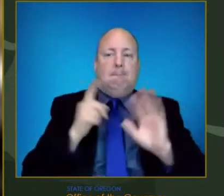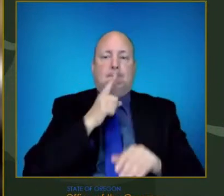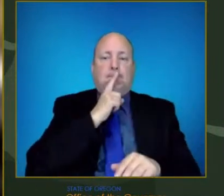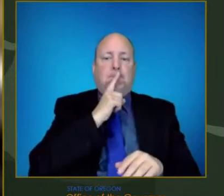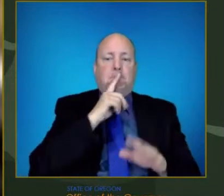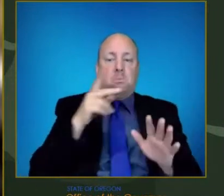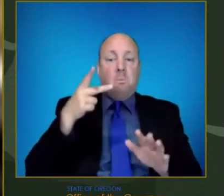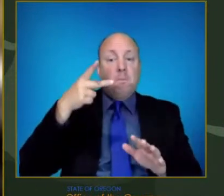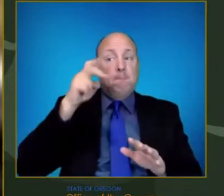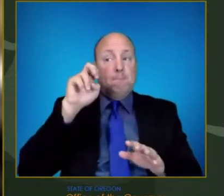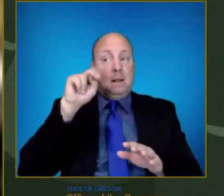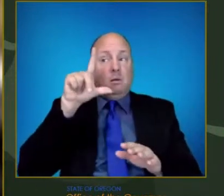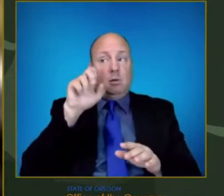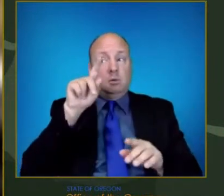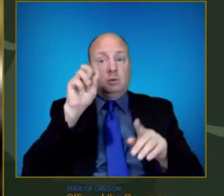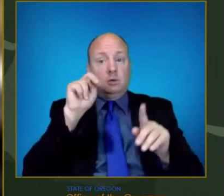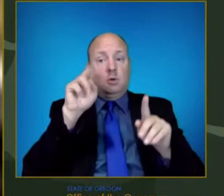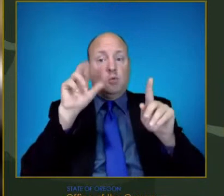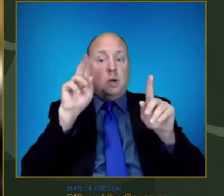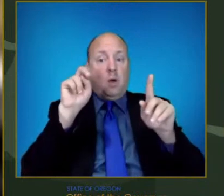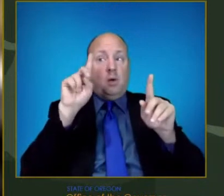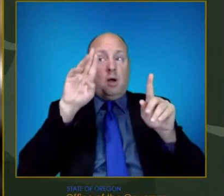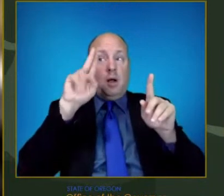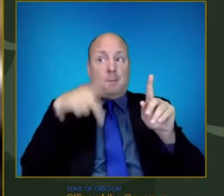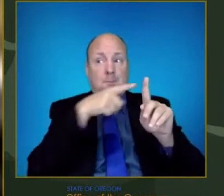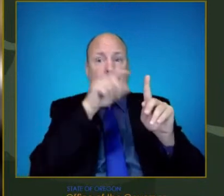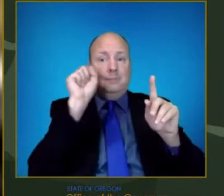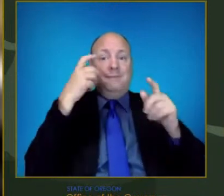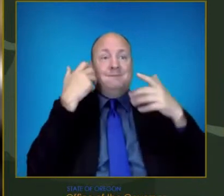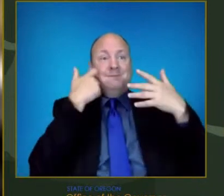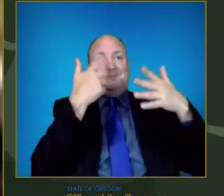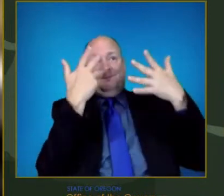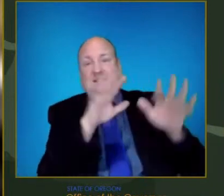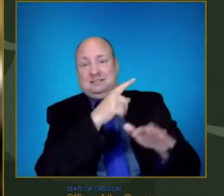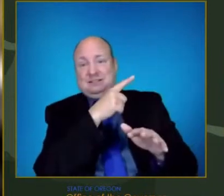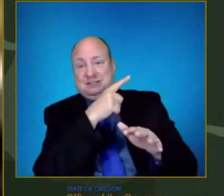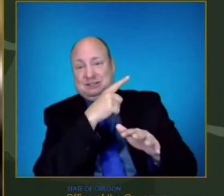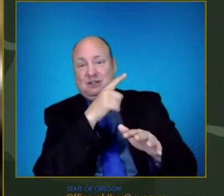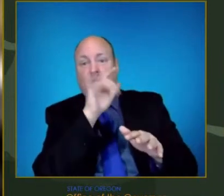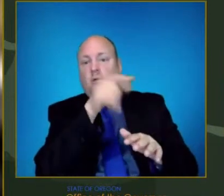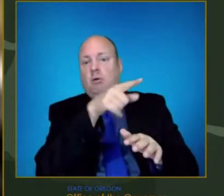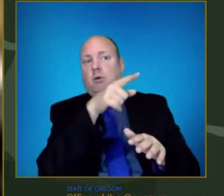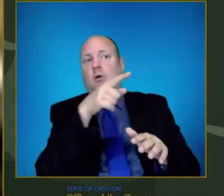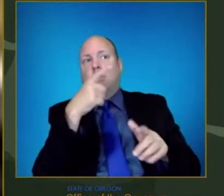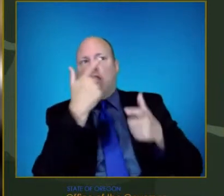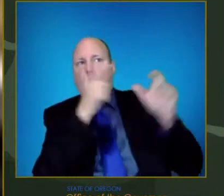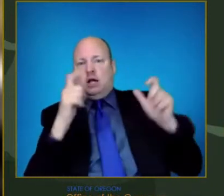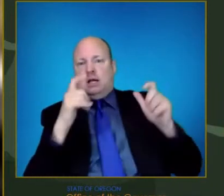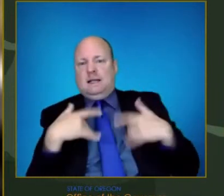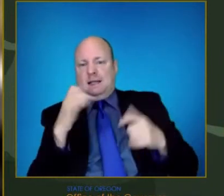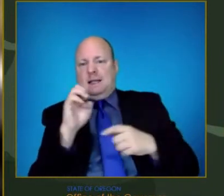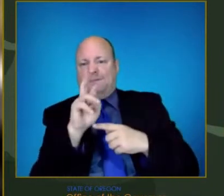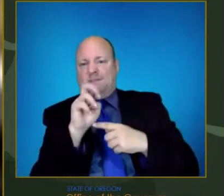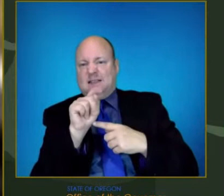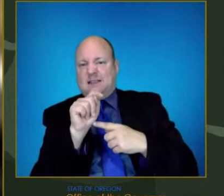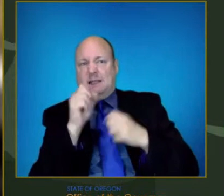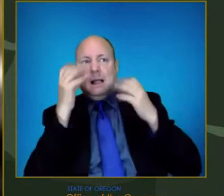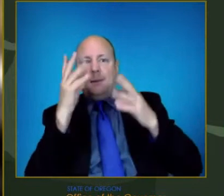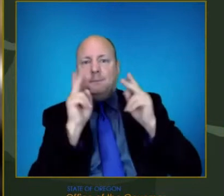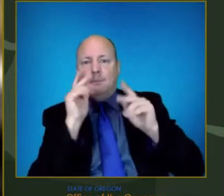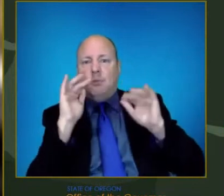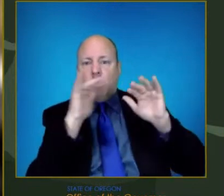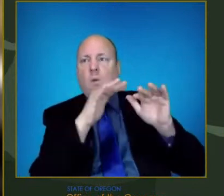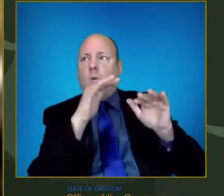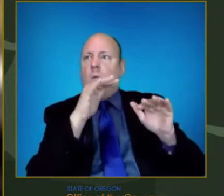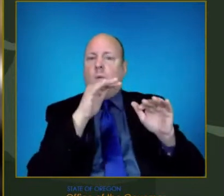a few days ago. And you know, that was a very large outdoor event, and there may not have been great compliance with masking